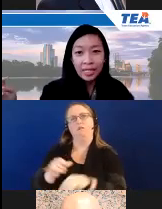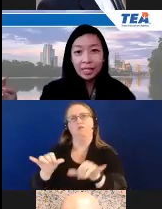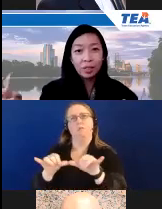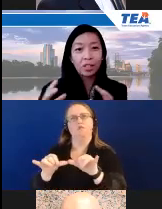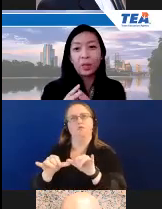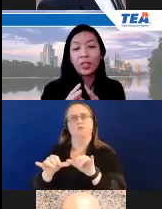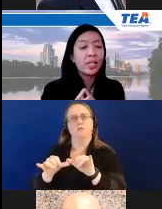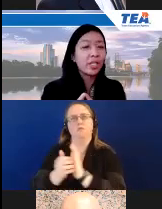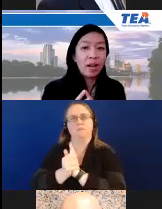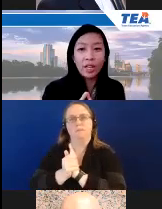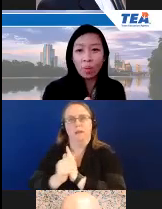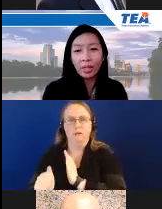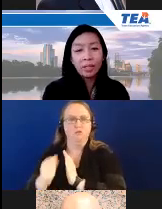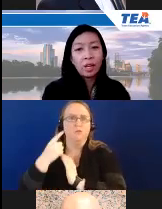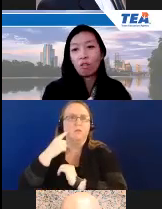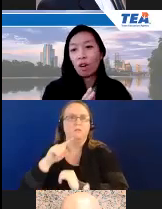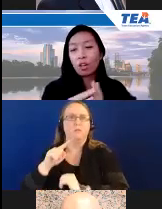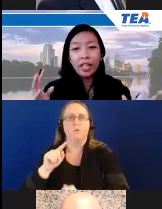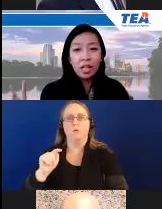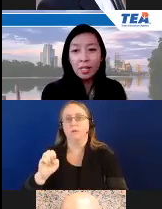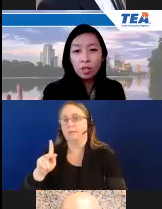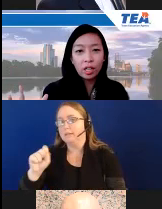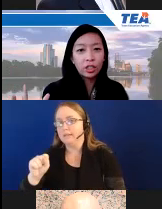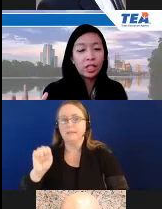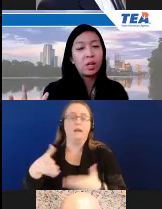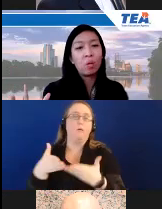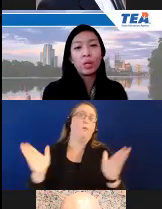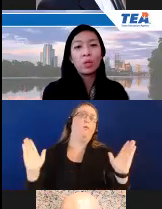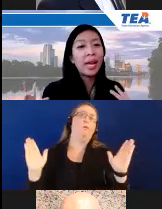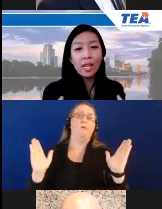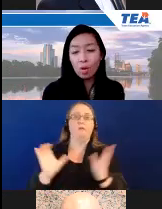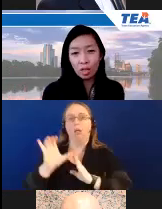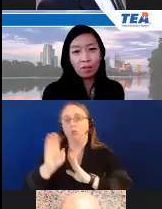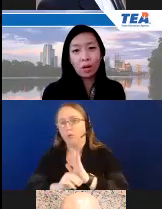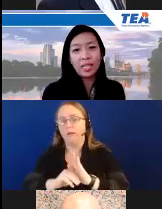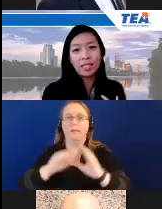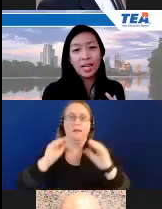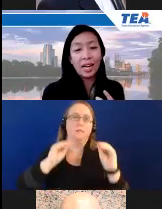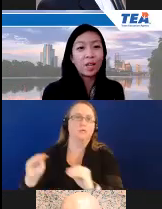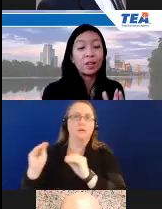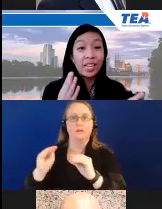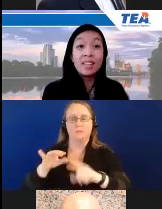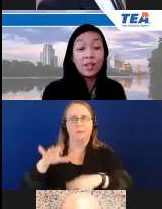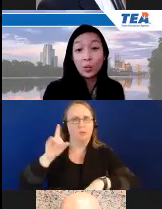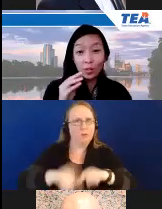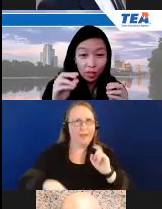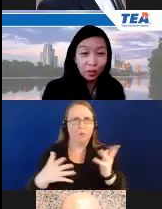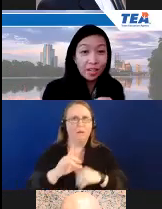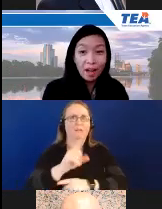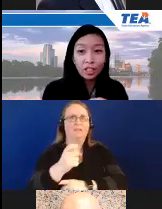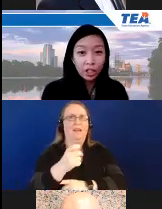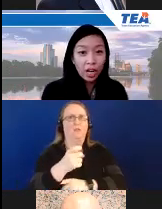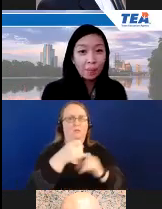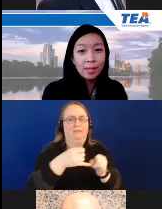breadth of TEKS. So you can use it to evaluate overall curriculum and instruction. What you can't use it for is to diagnose individual